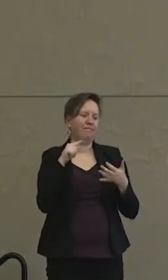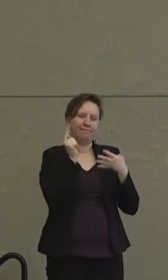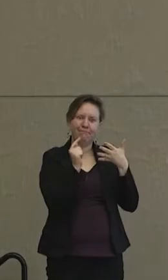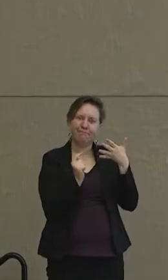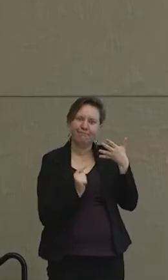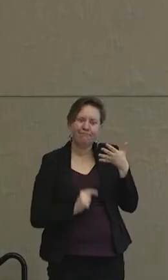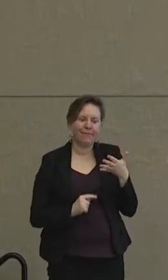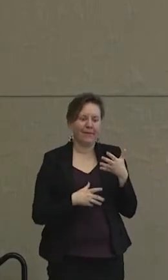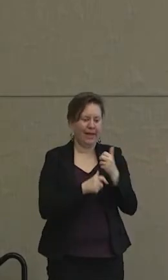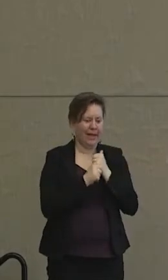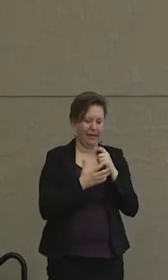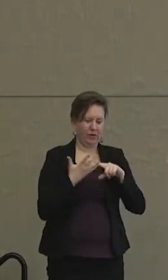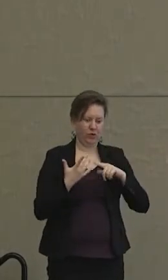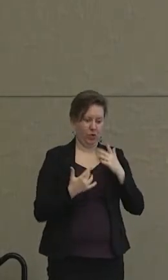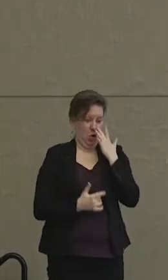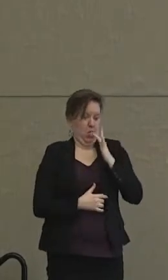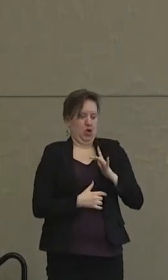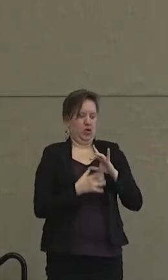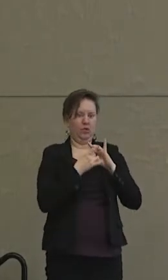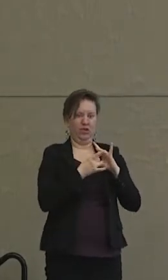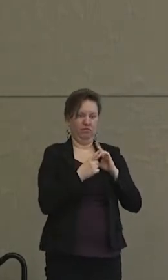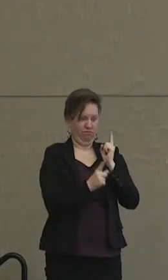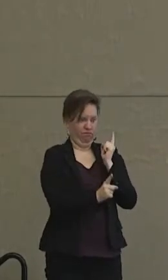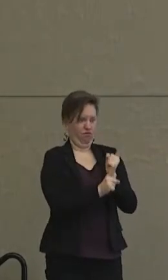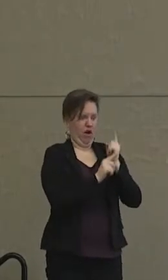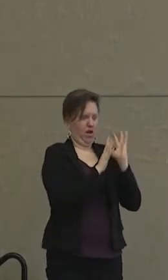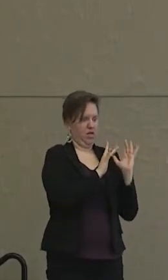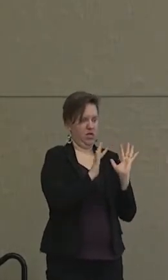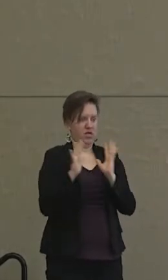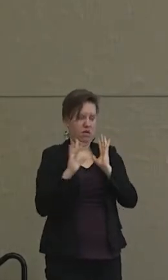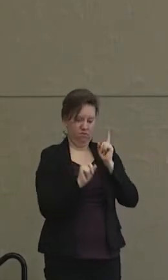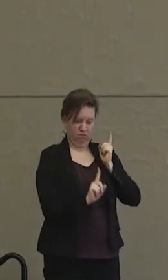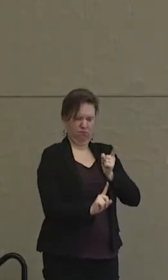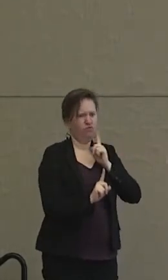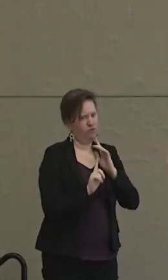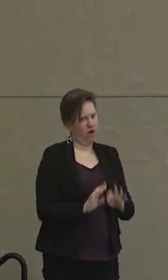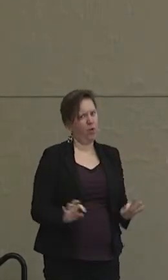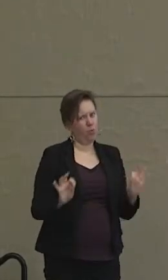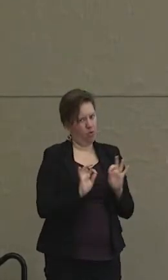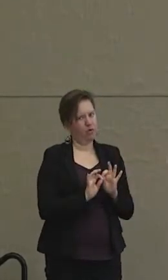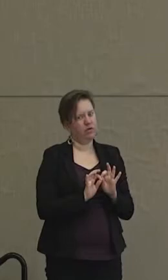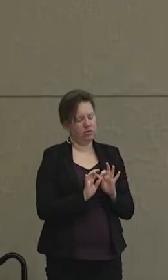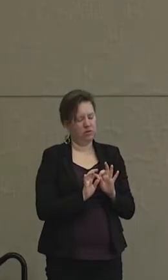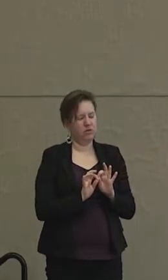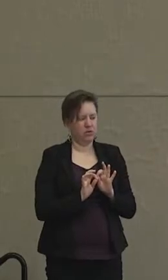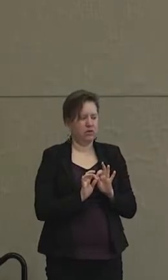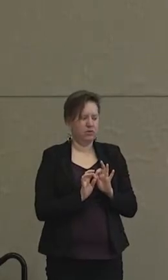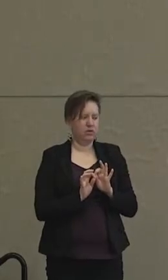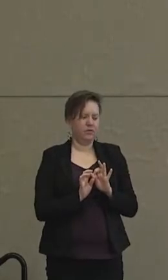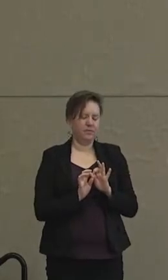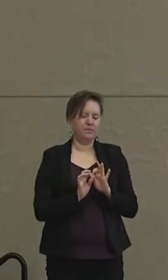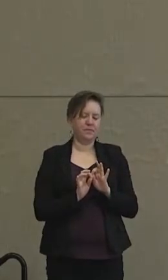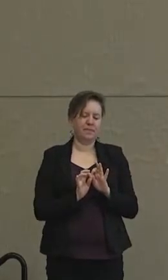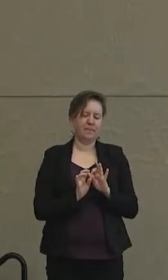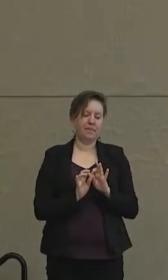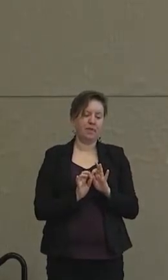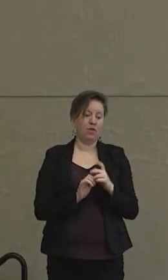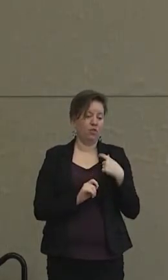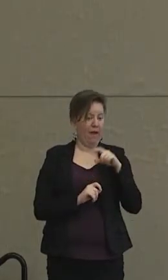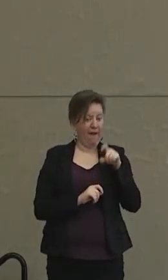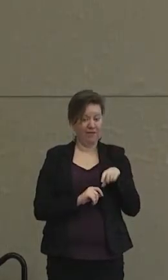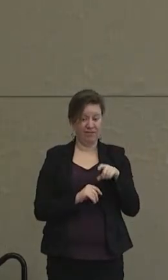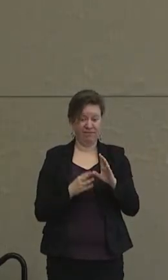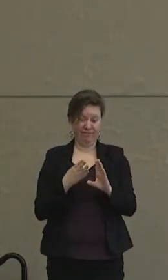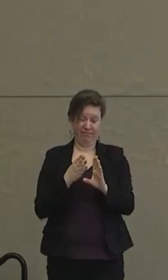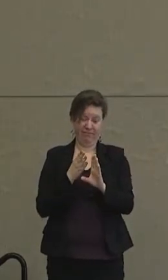and getting those earliest relationships right is really important. And so we have to